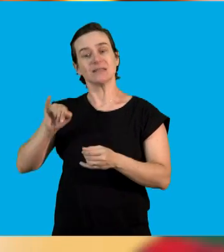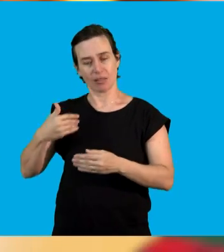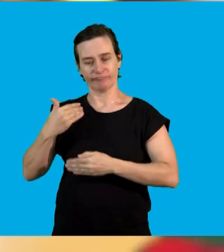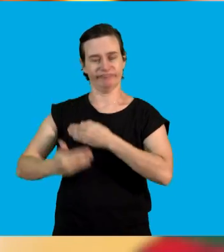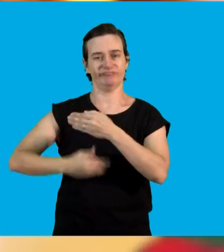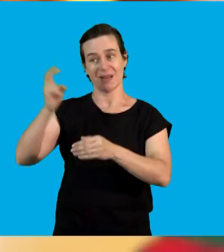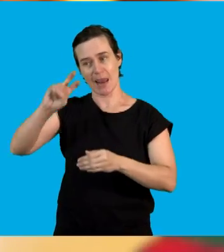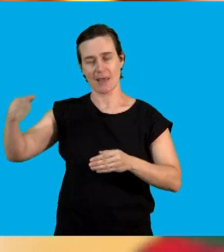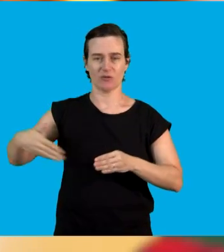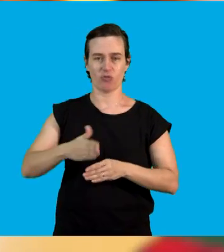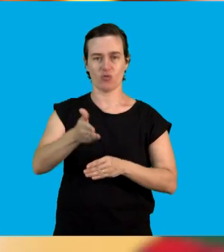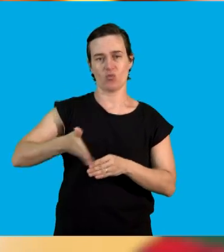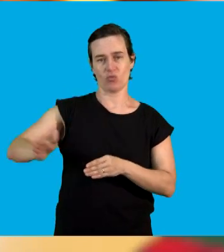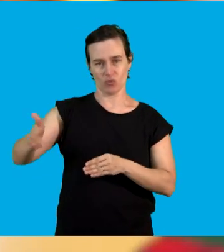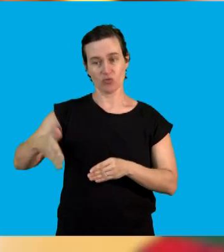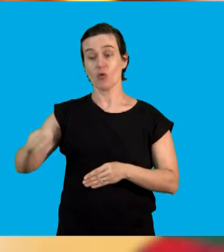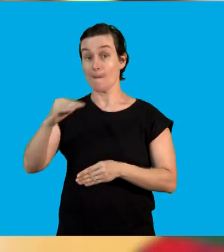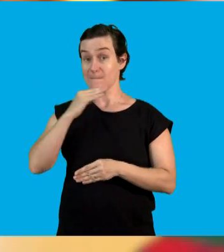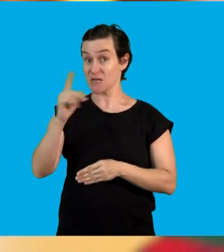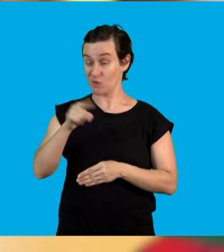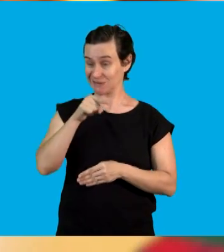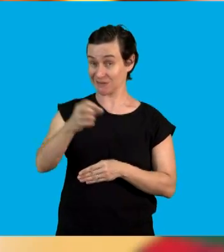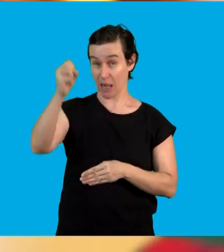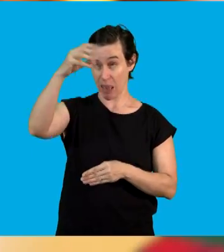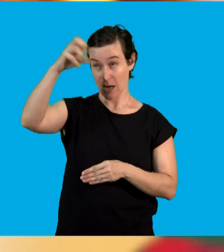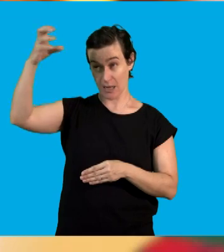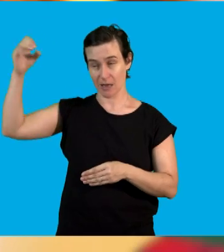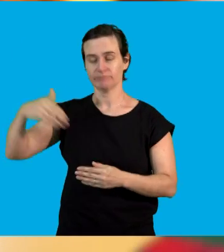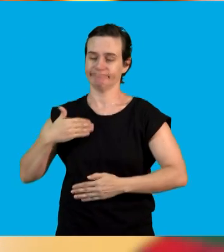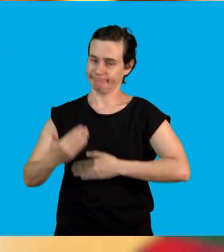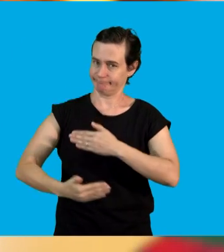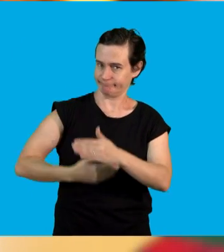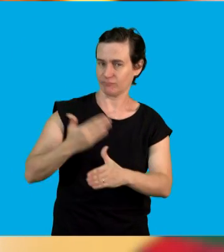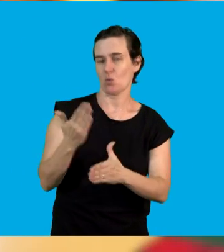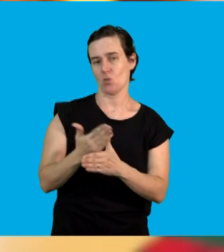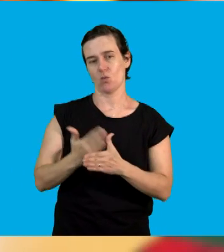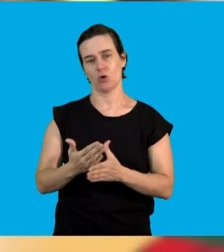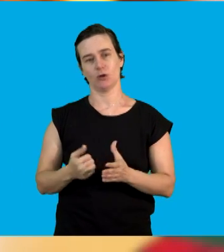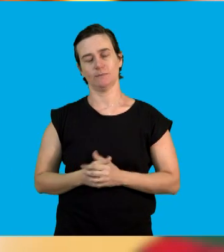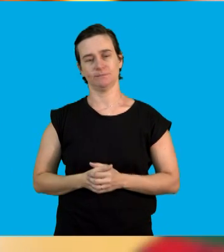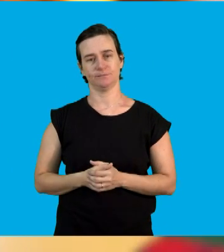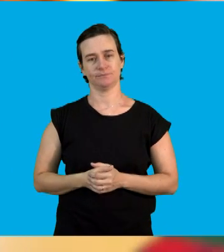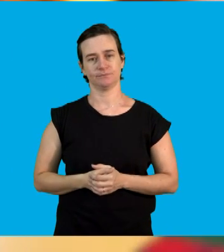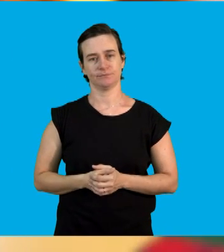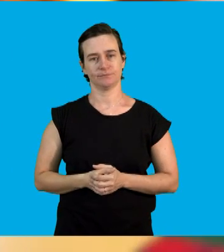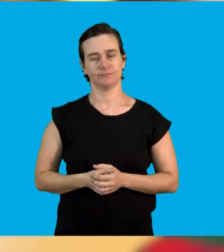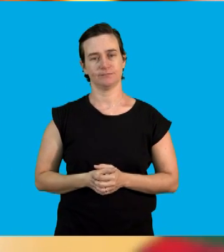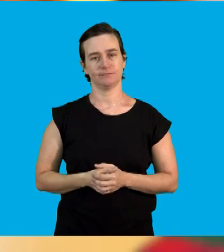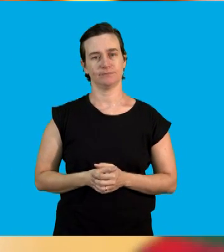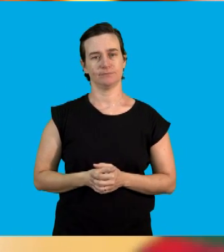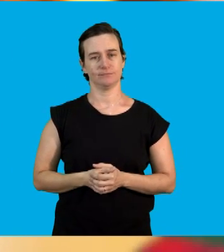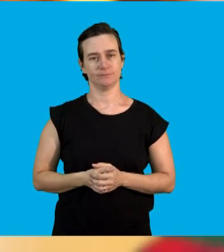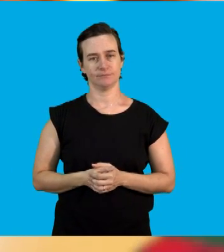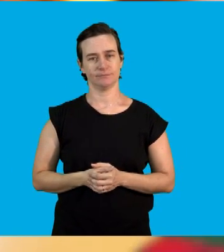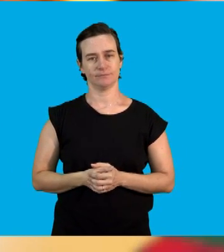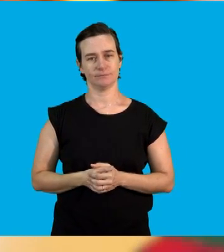circuit, and therefore those light bulbs will continue working. And that doesn't mean that if one light bulb breaks, the other one will